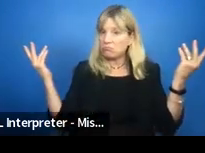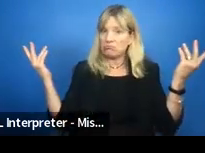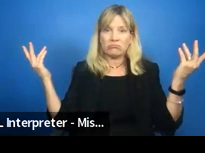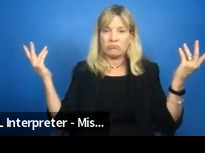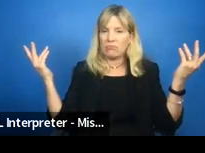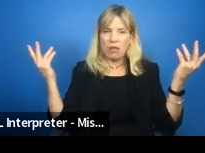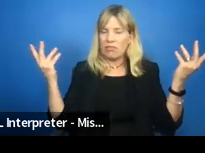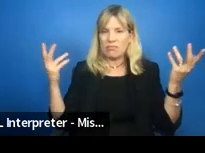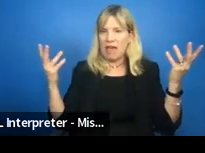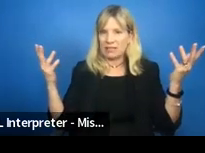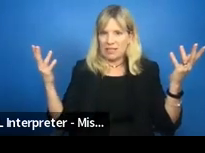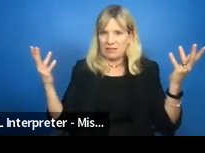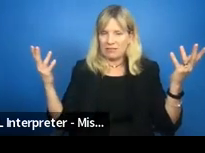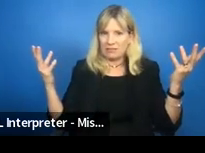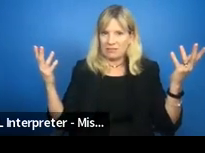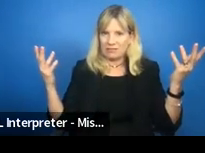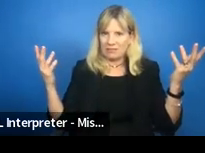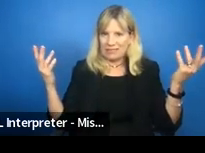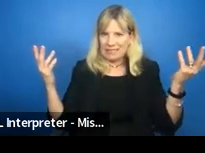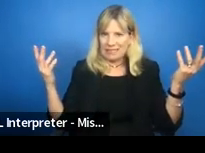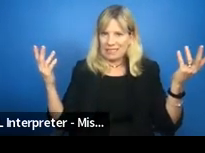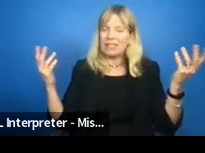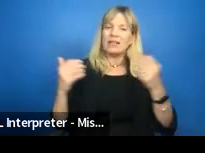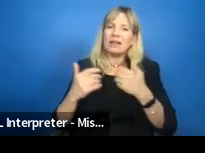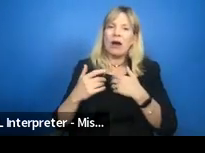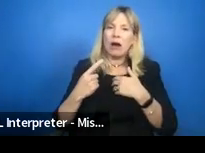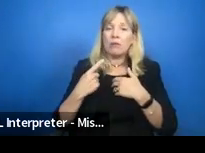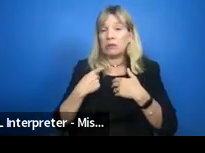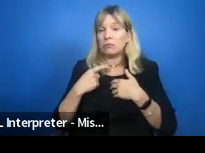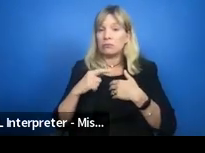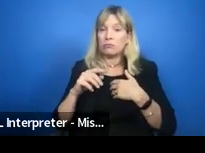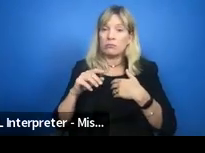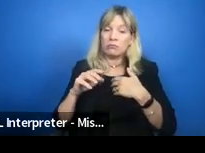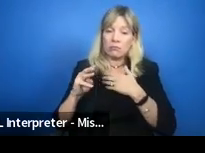or that's it? We could.